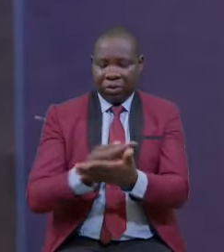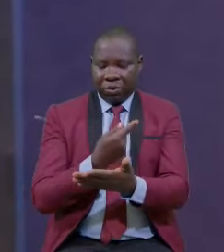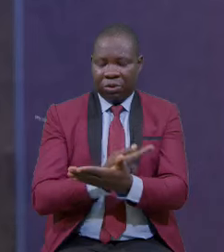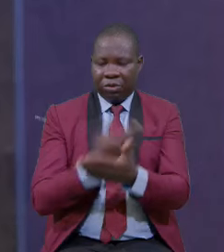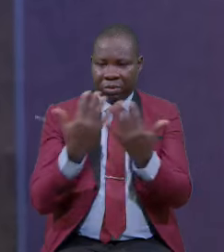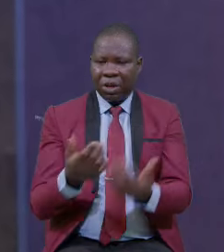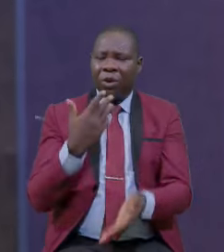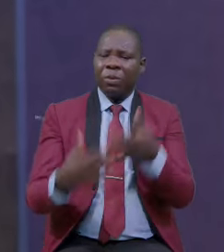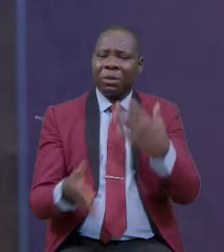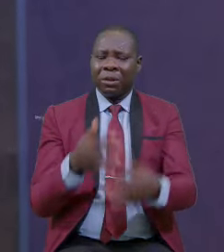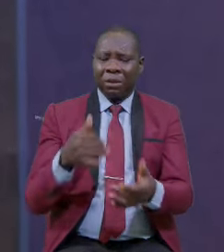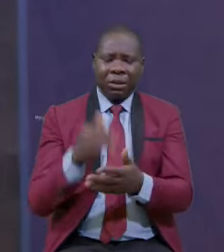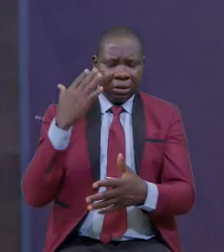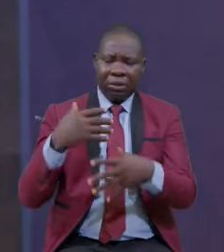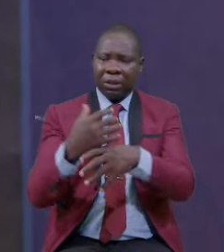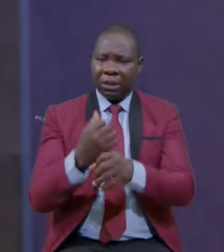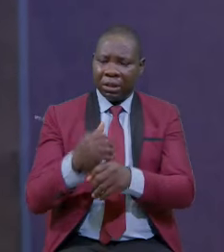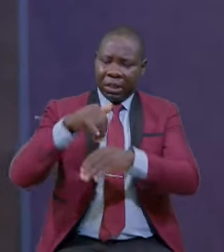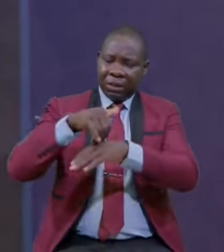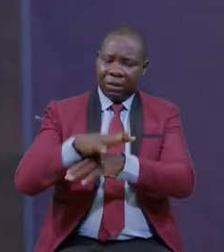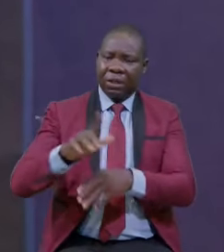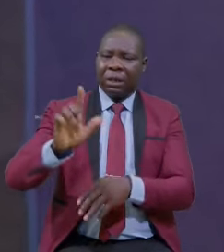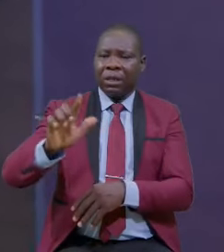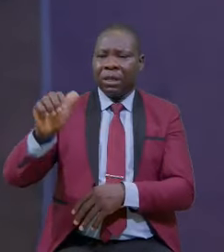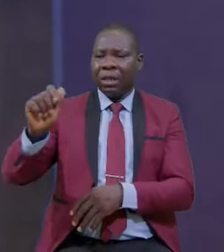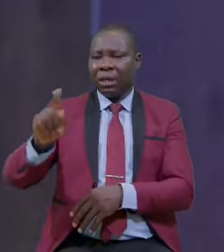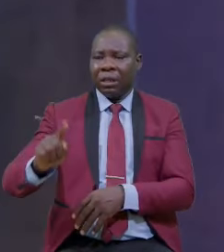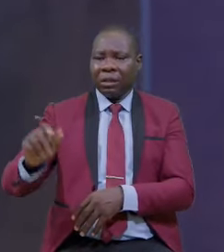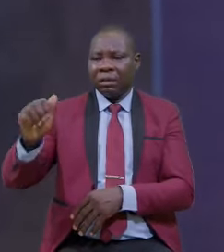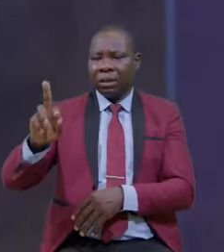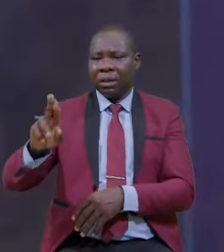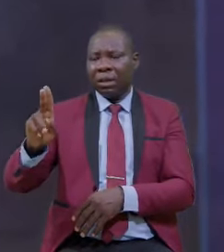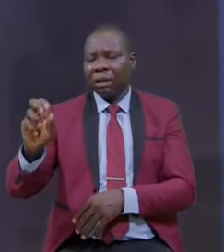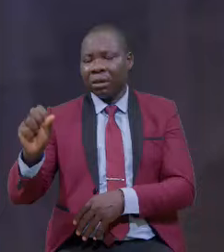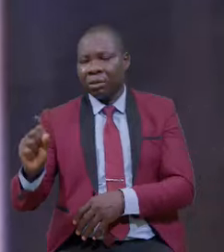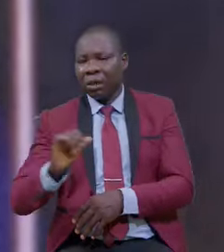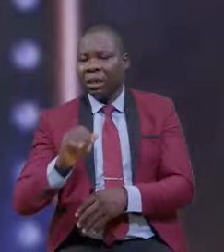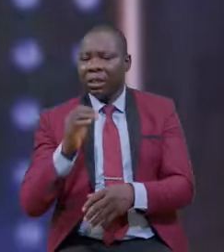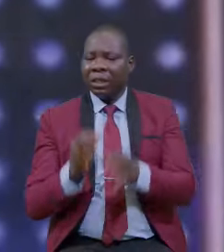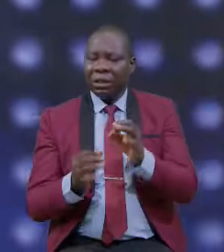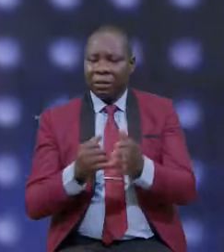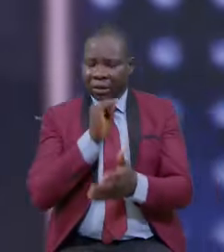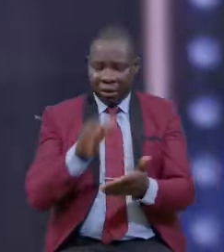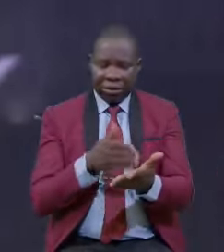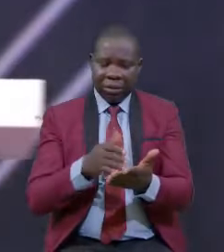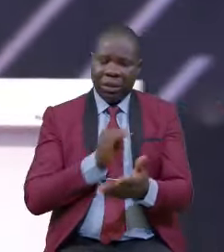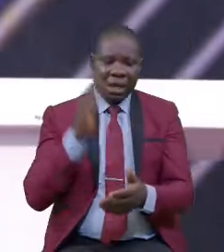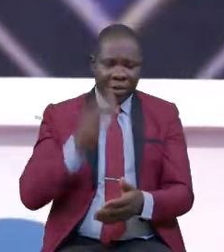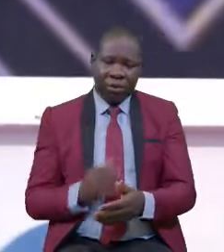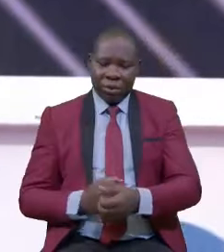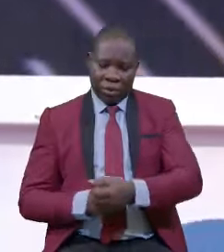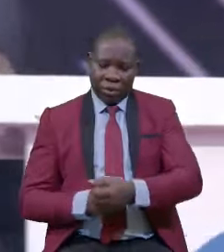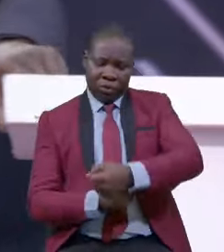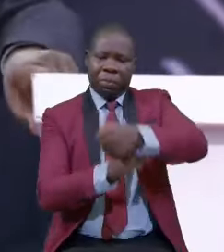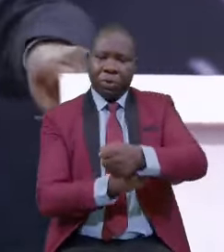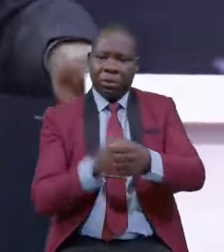amount of money? As I will sponsor an evangelist, I will sponsor a teacher, and I will send them where I cannot